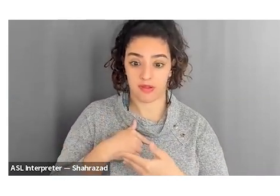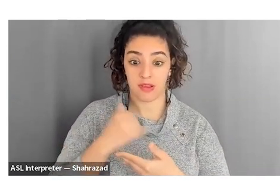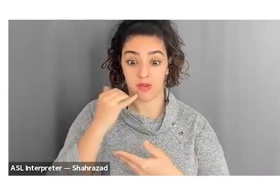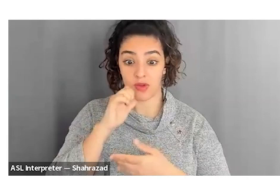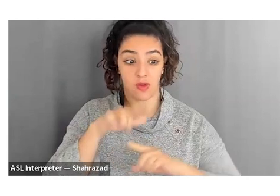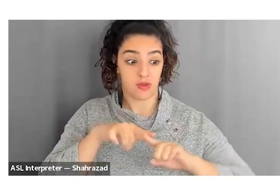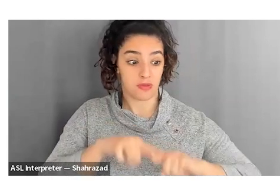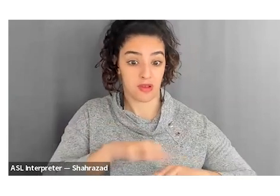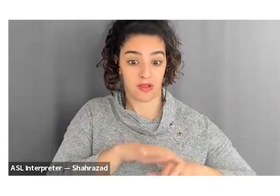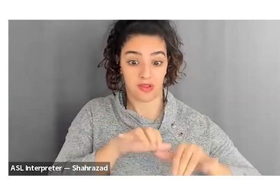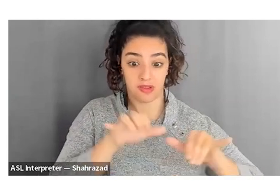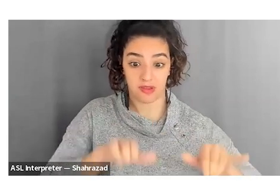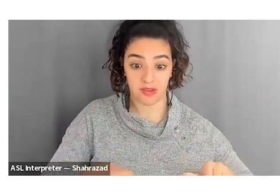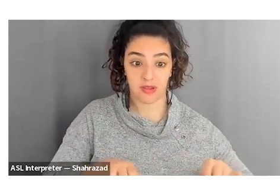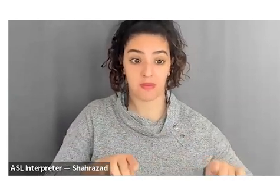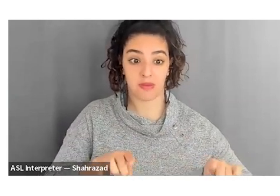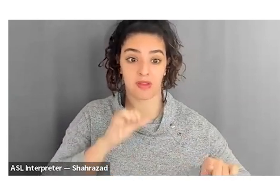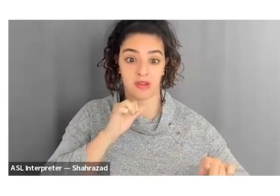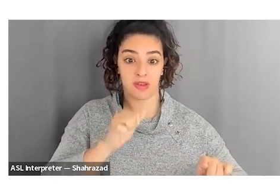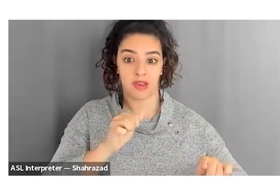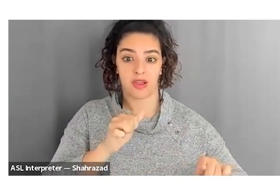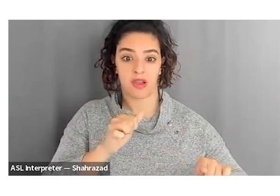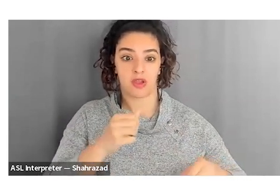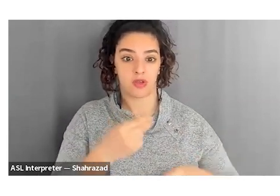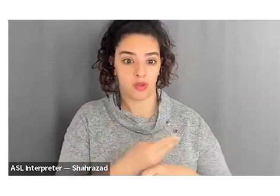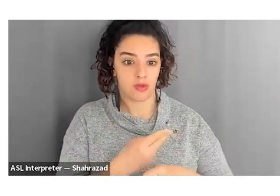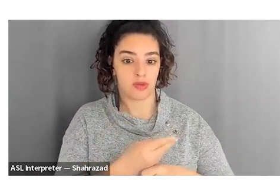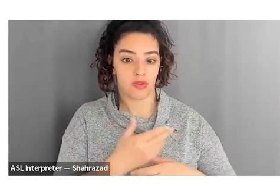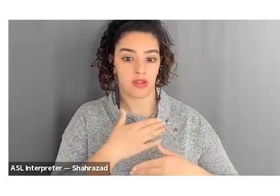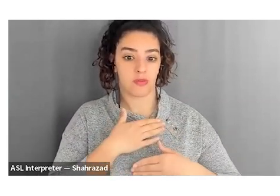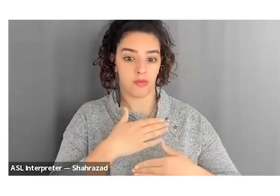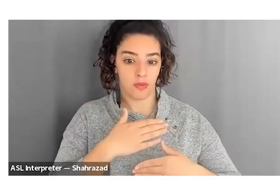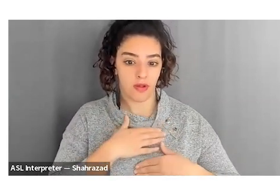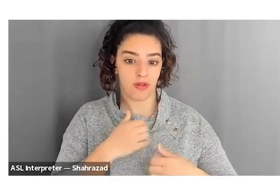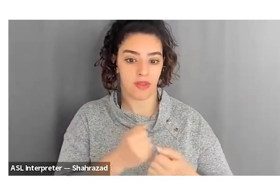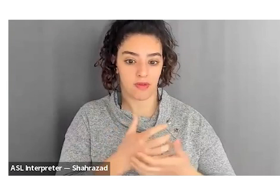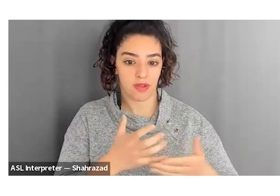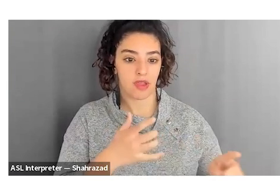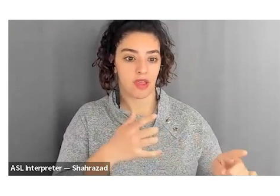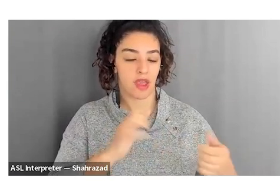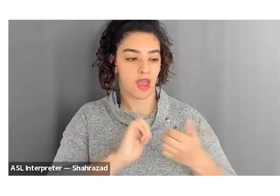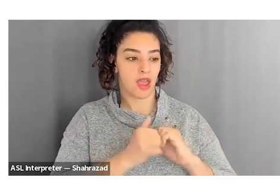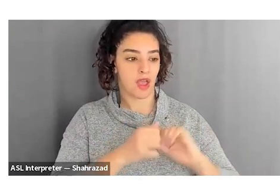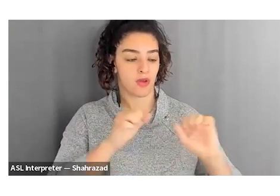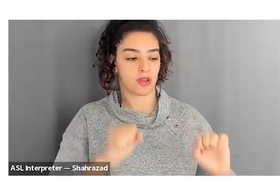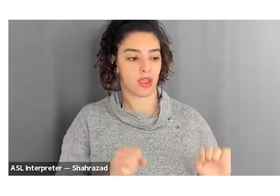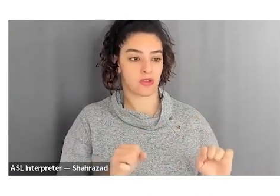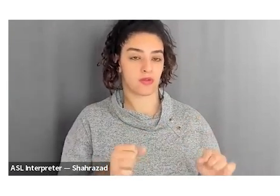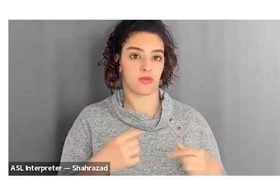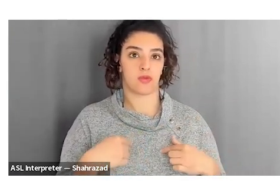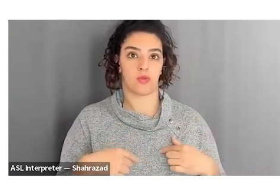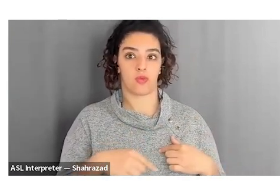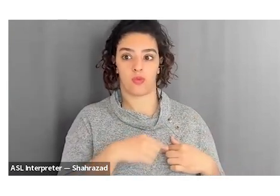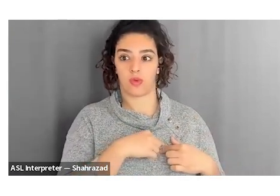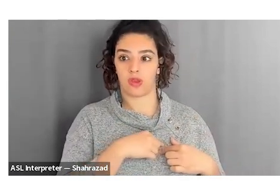our body, like the breath, our body, minds, our souls, how can we, do